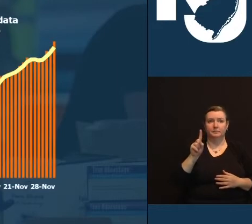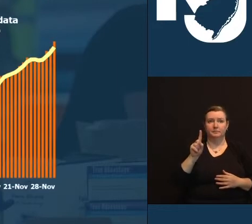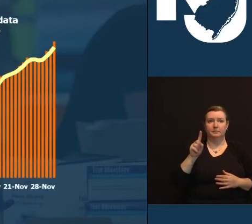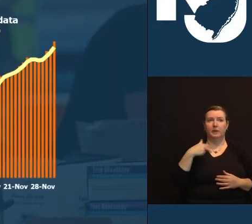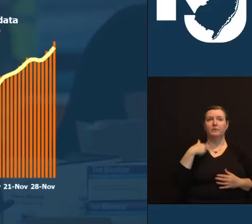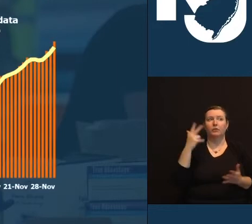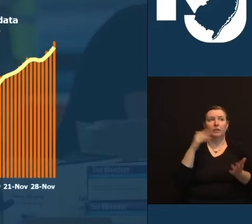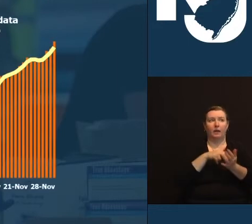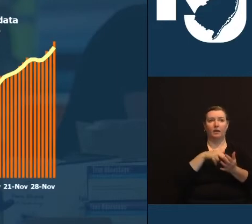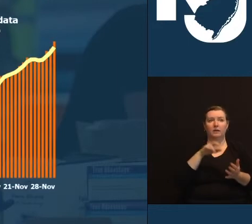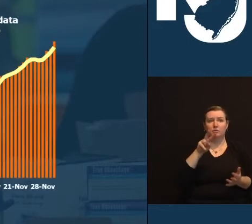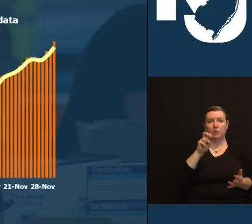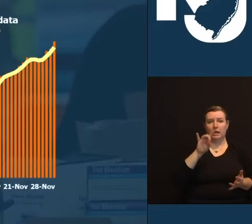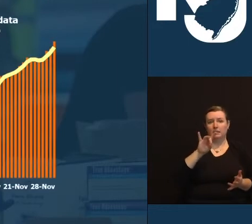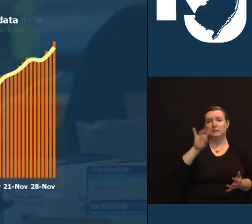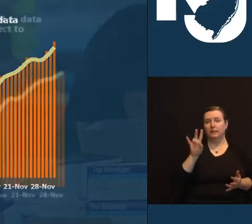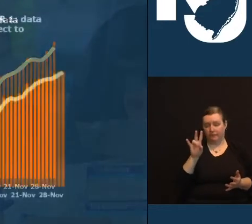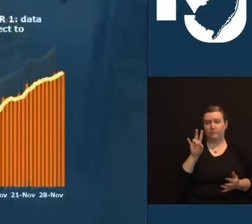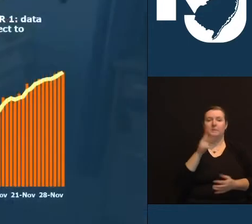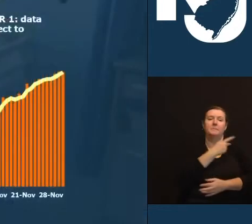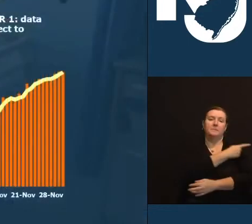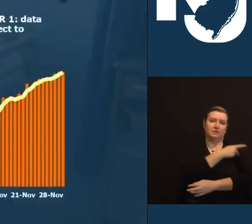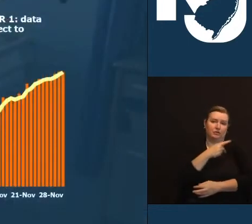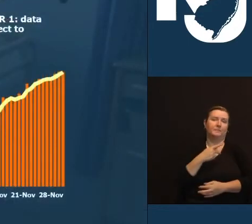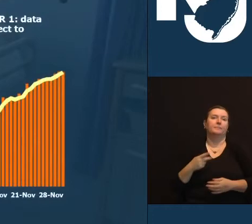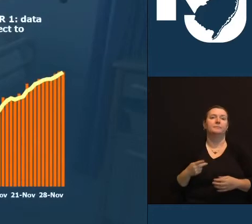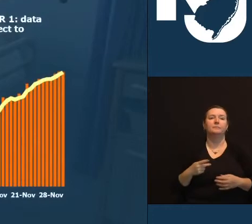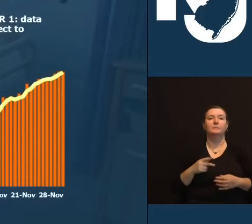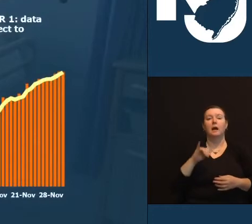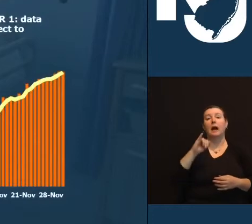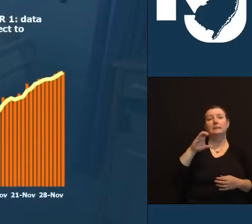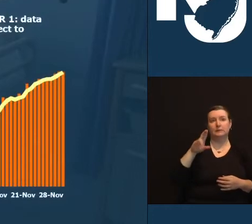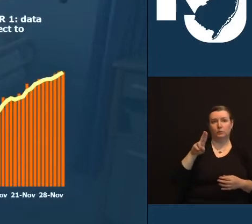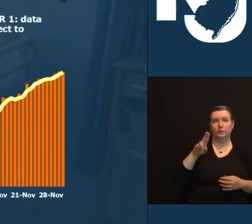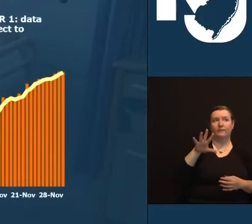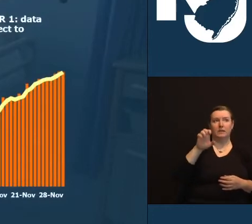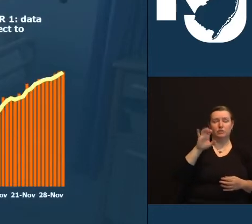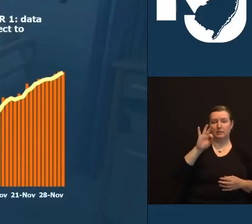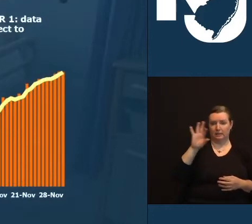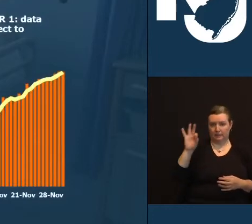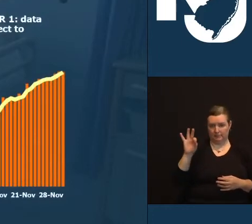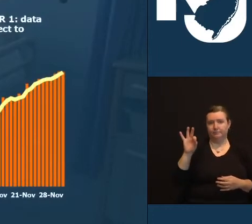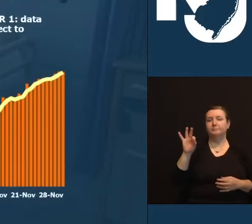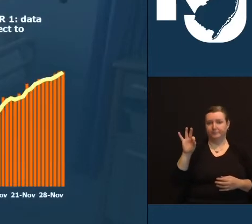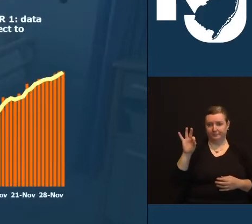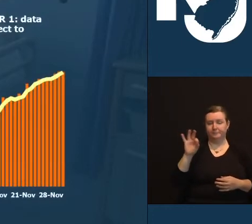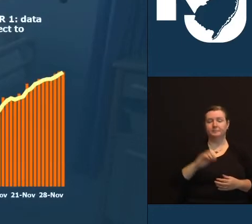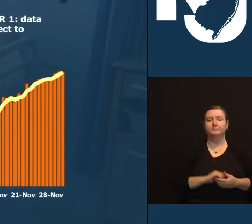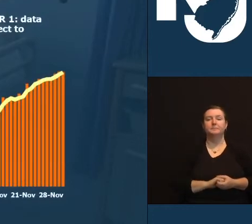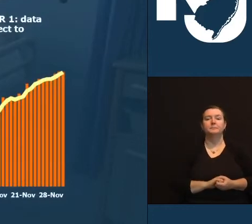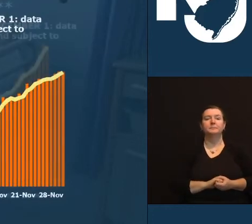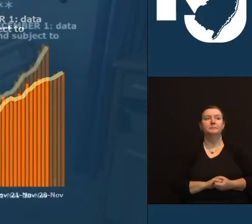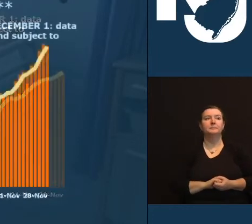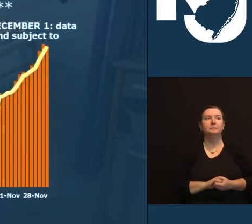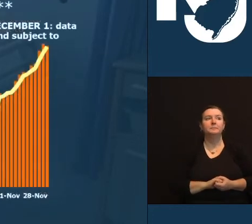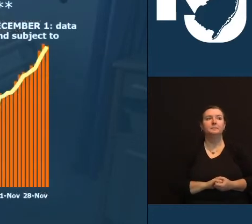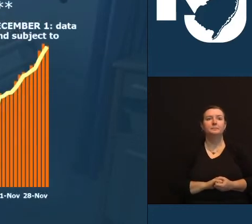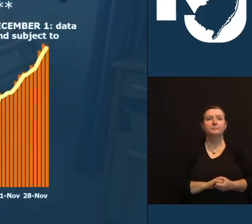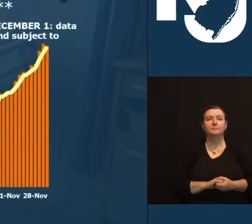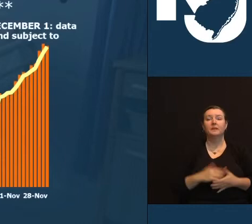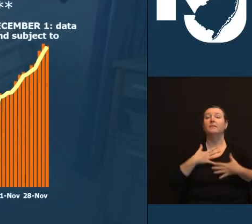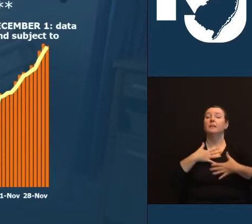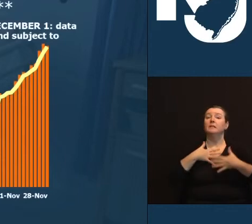3,287 patients, including 599 of whom were in the intensive care unit and 354